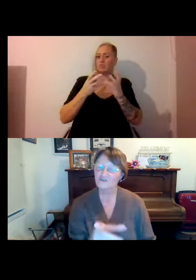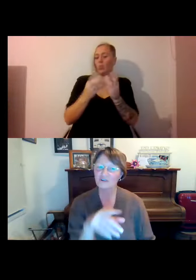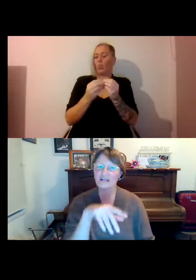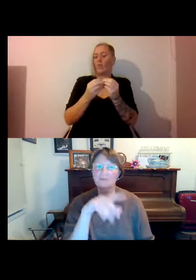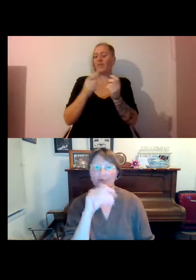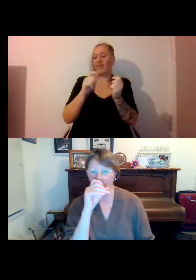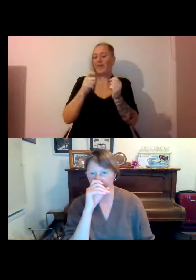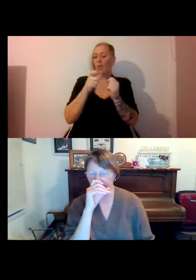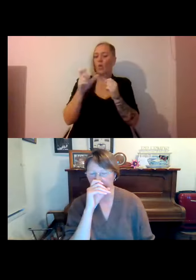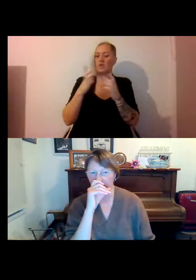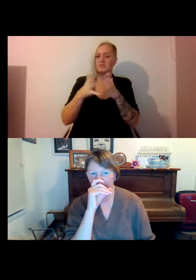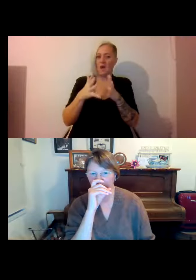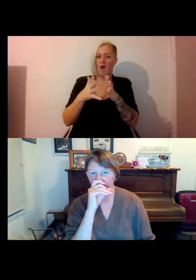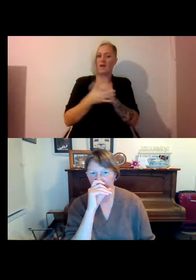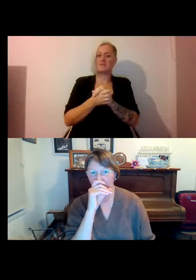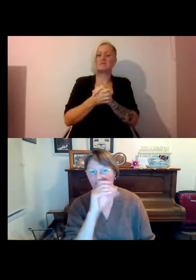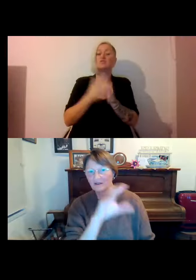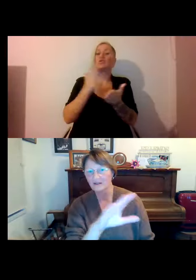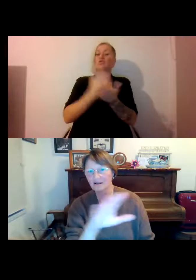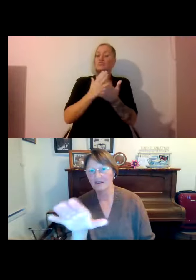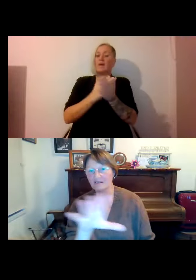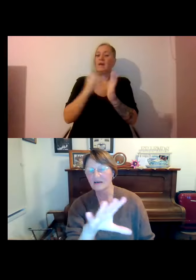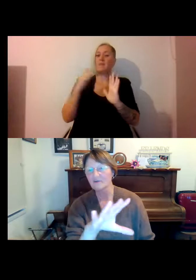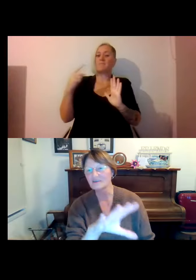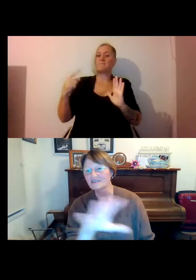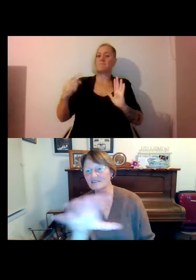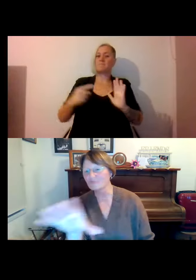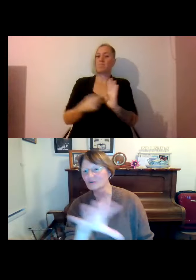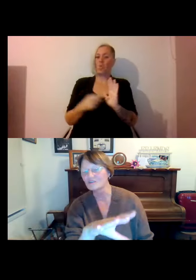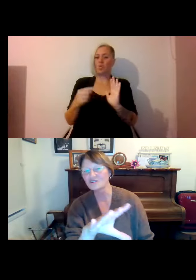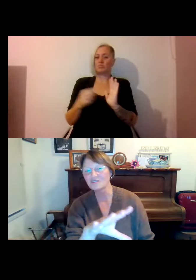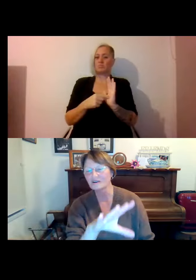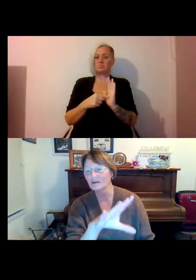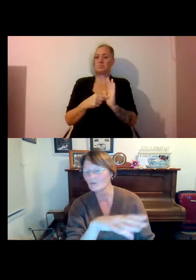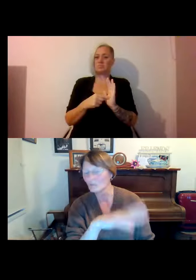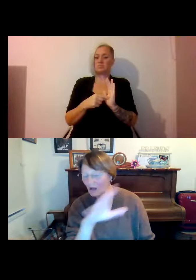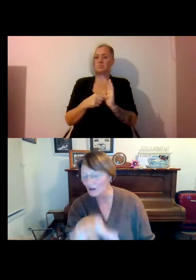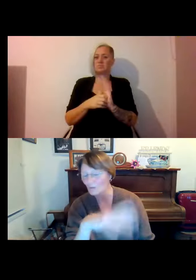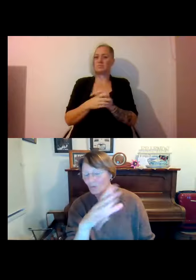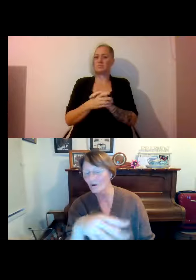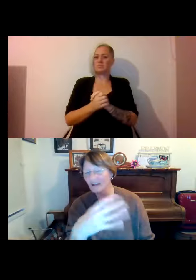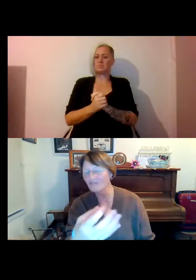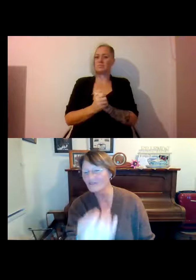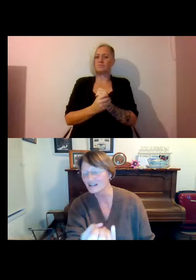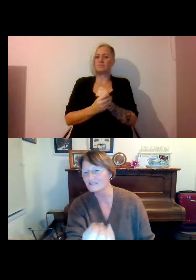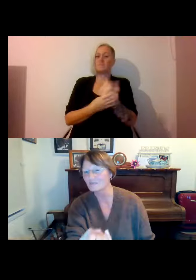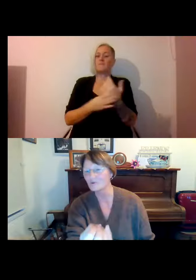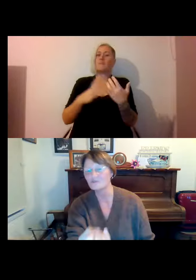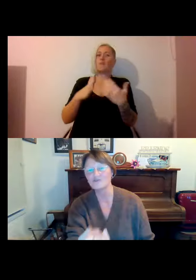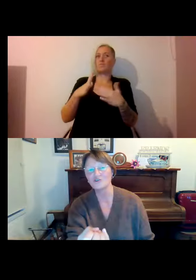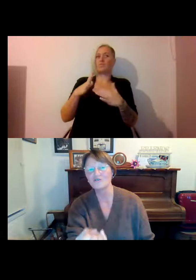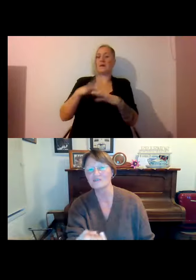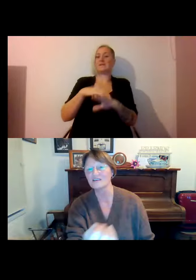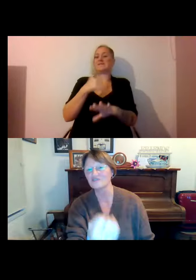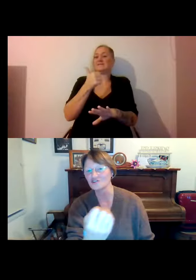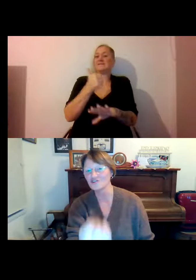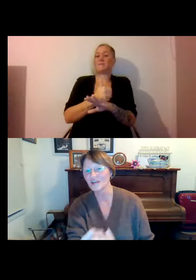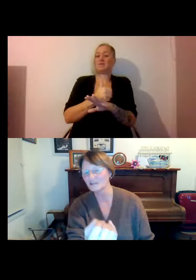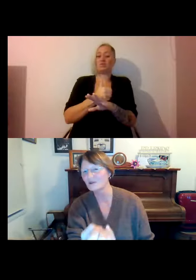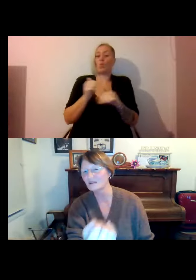So it's really important that we establish whatever it is that person uses